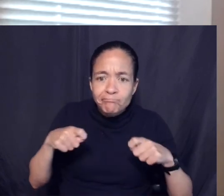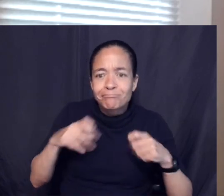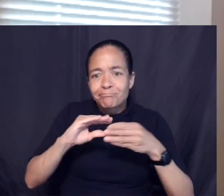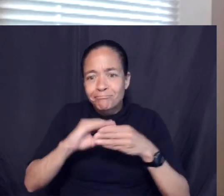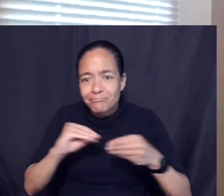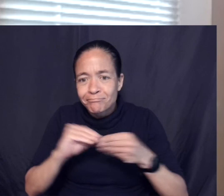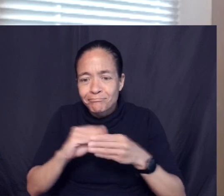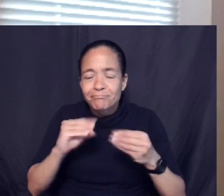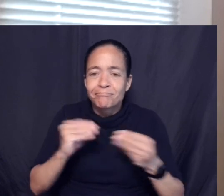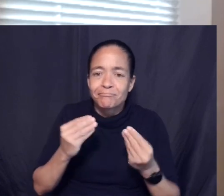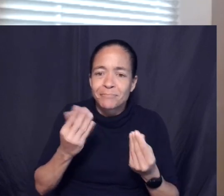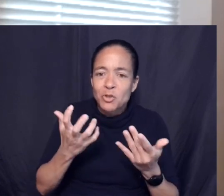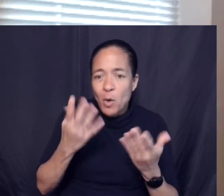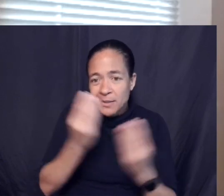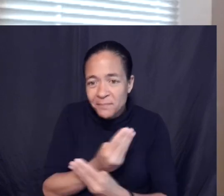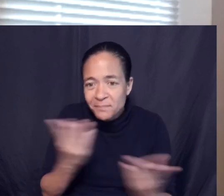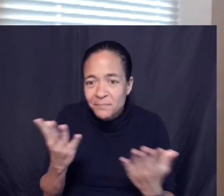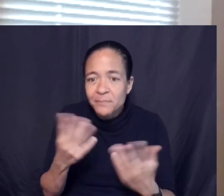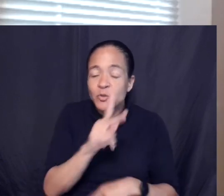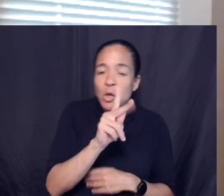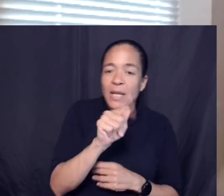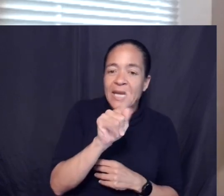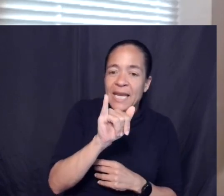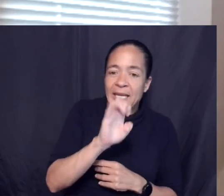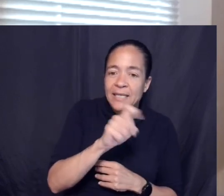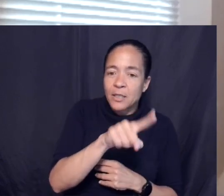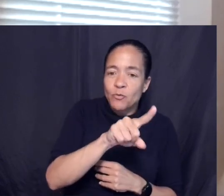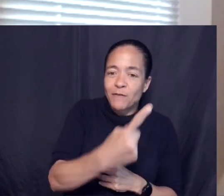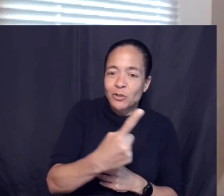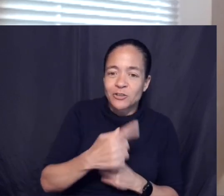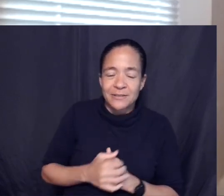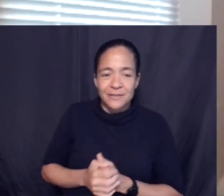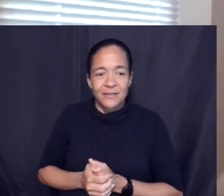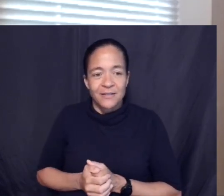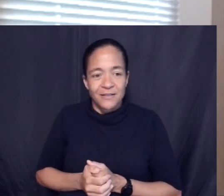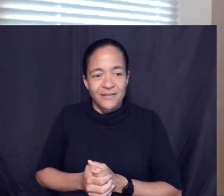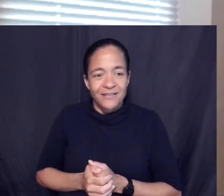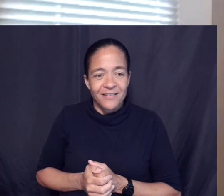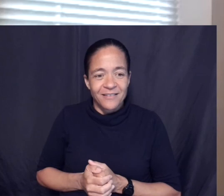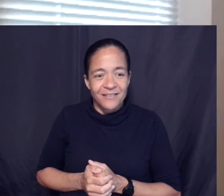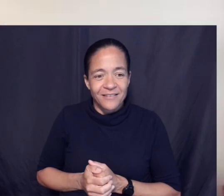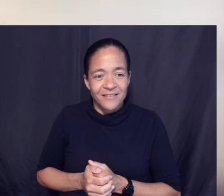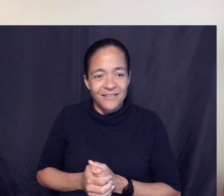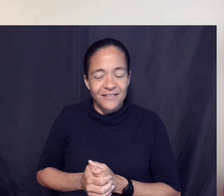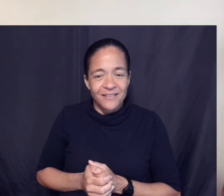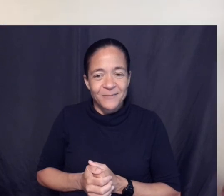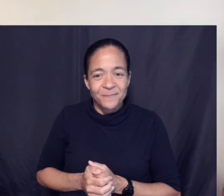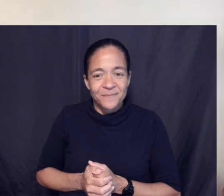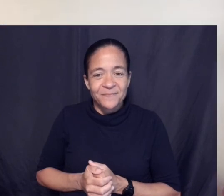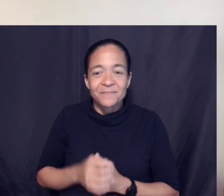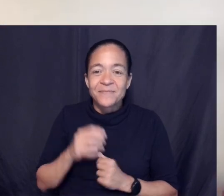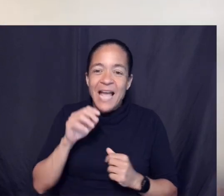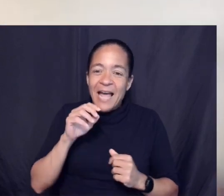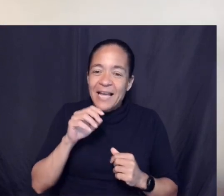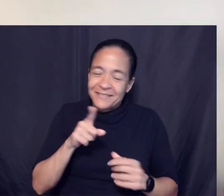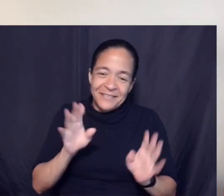something that you want to leave the audience with. Katie, why don't you go first? So this was definitely, I think,